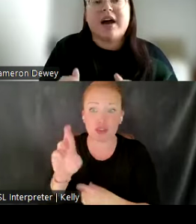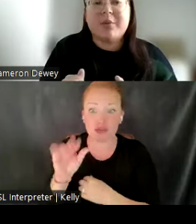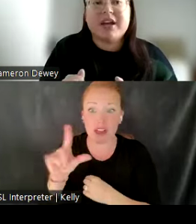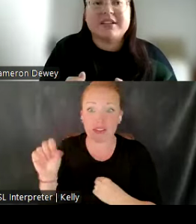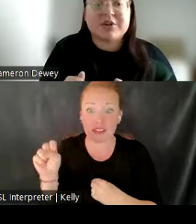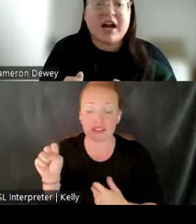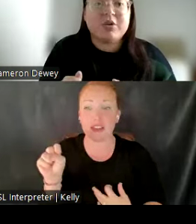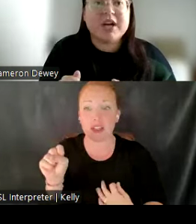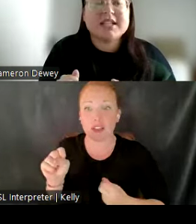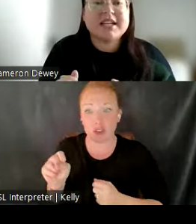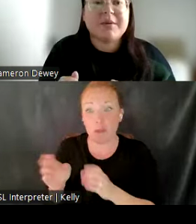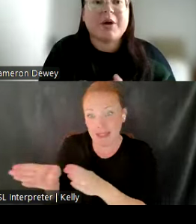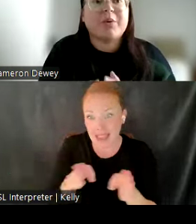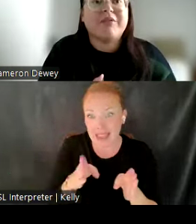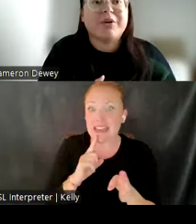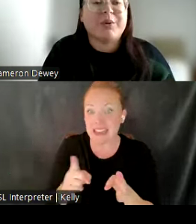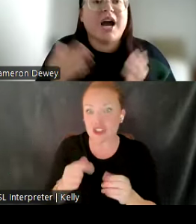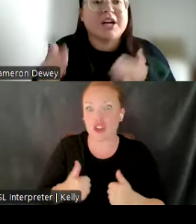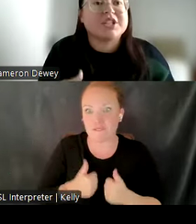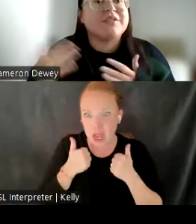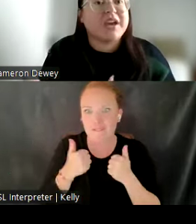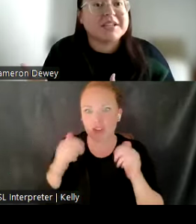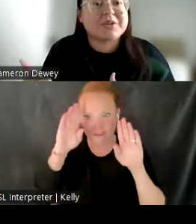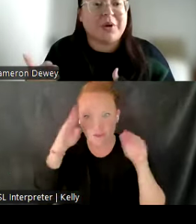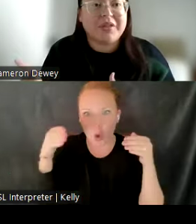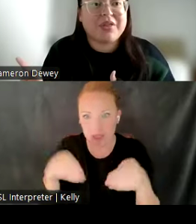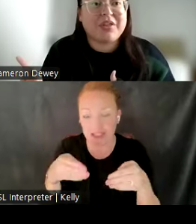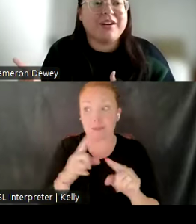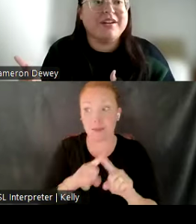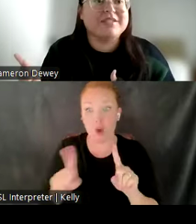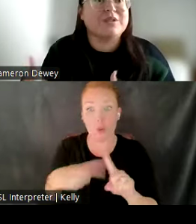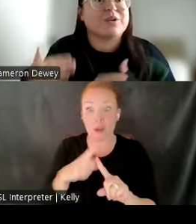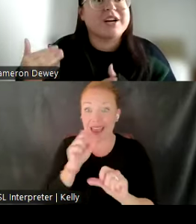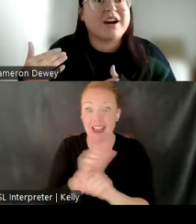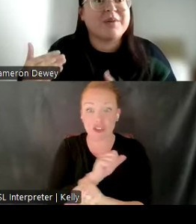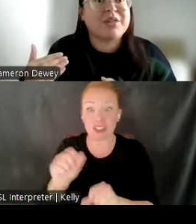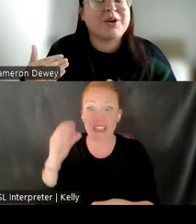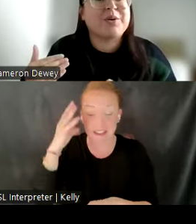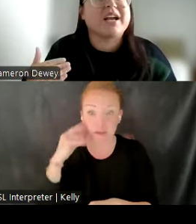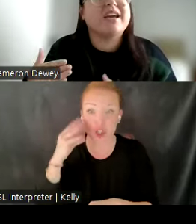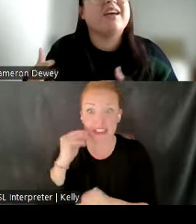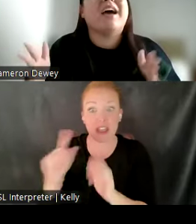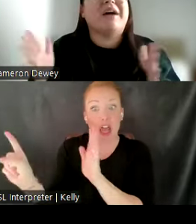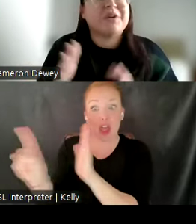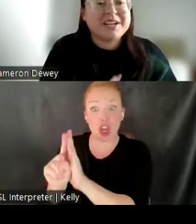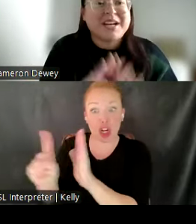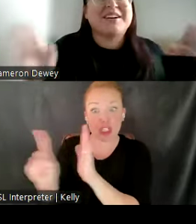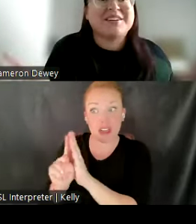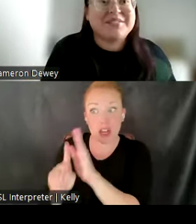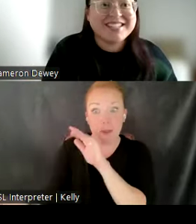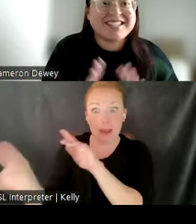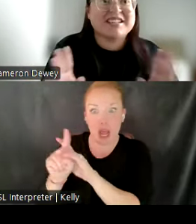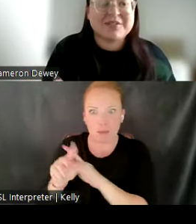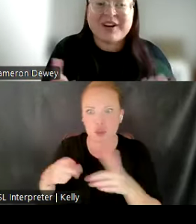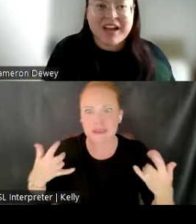planning in that way is survival oriented, but whenever we were actually faced with the alert coming through, everyone kind